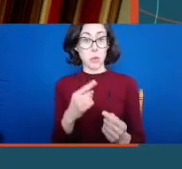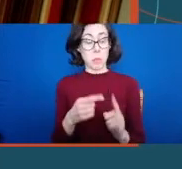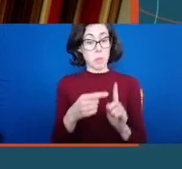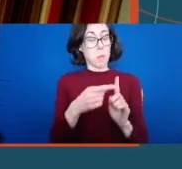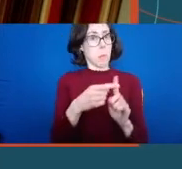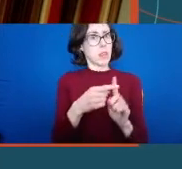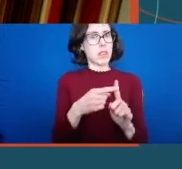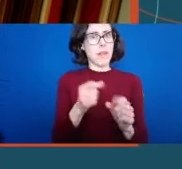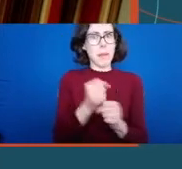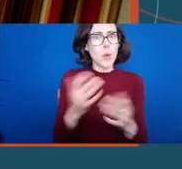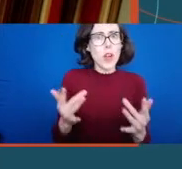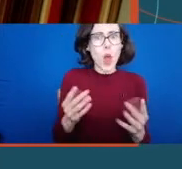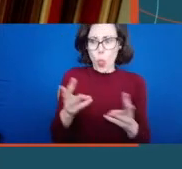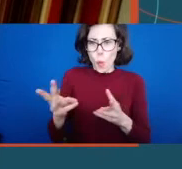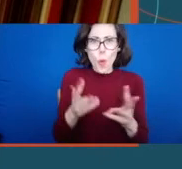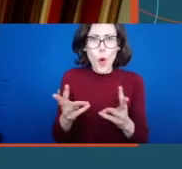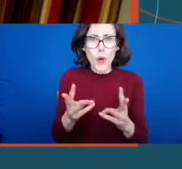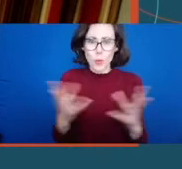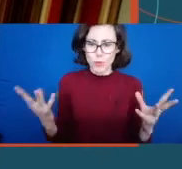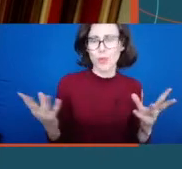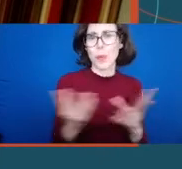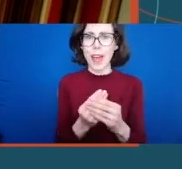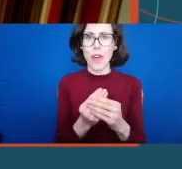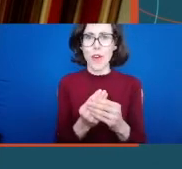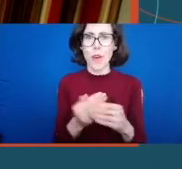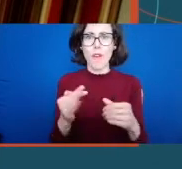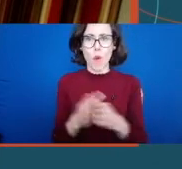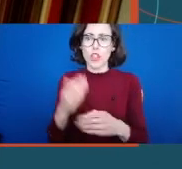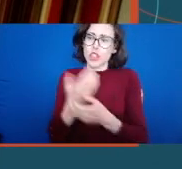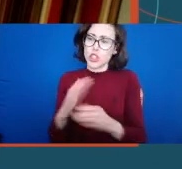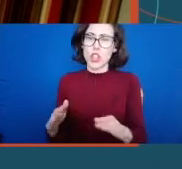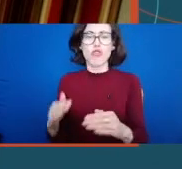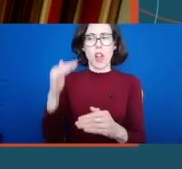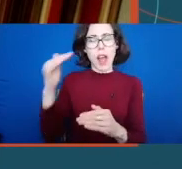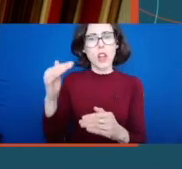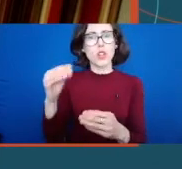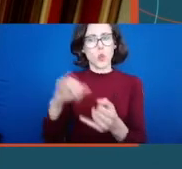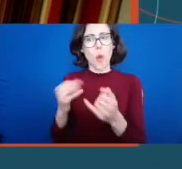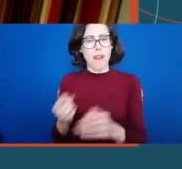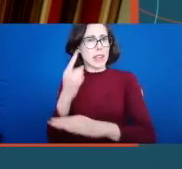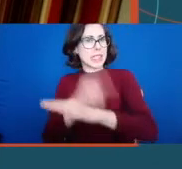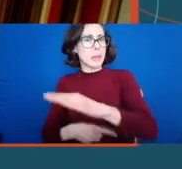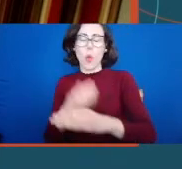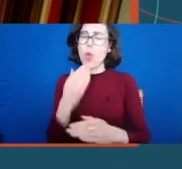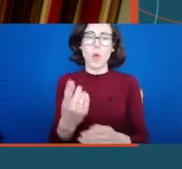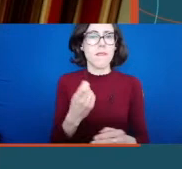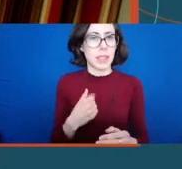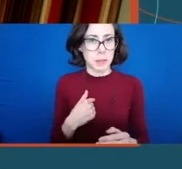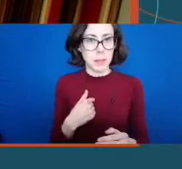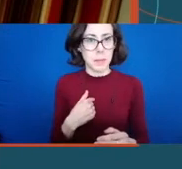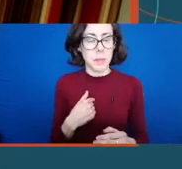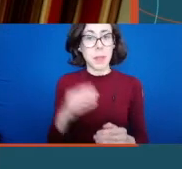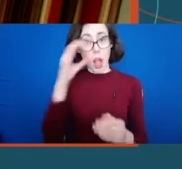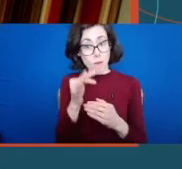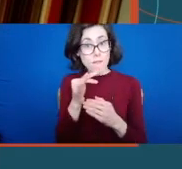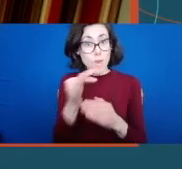of work that we're doing together on behalf of children and adults and seniors with disabilities. So thank you for the invitation, and I look forward to